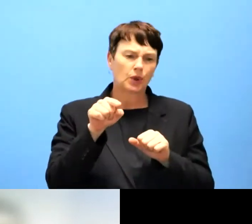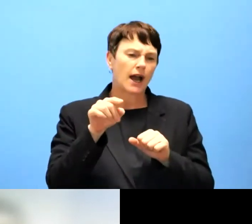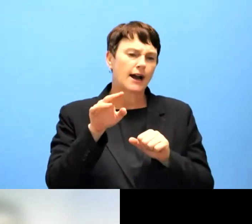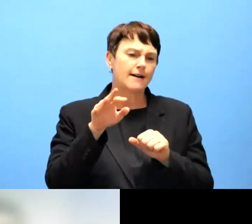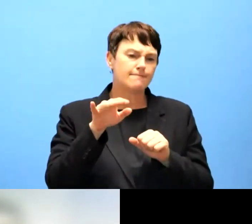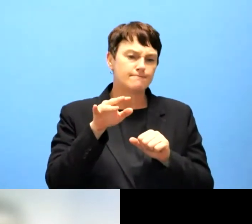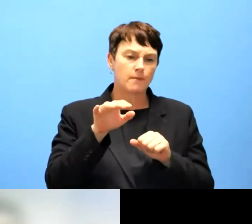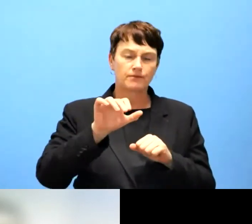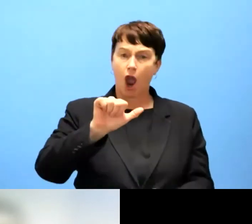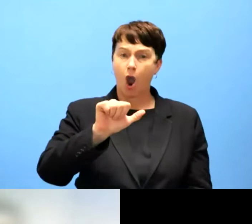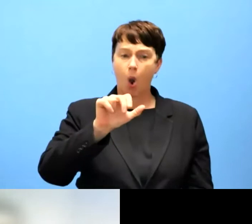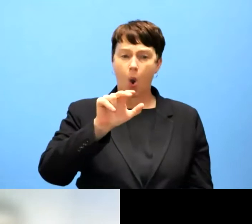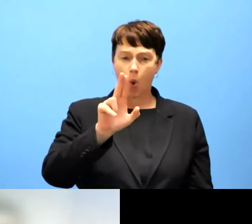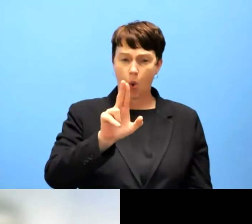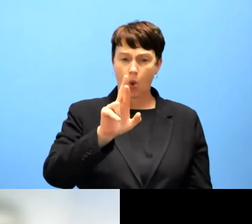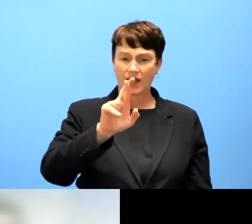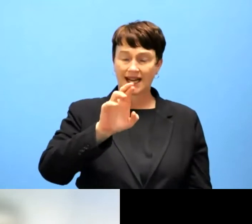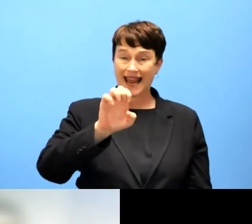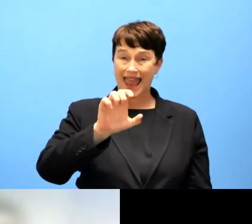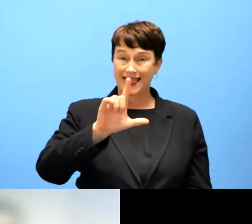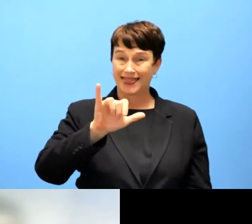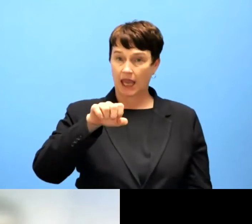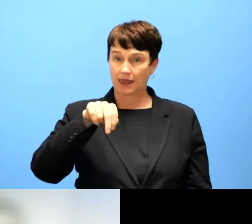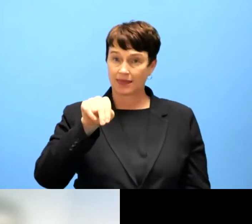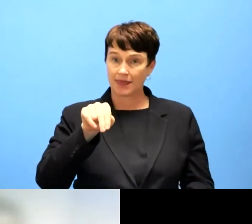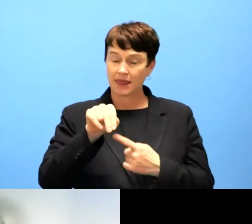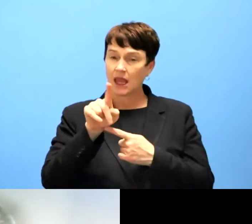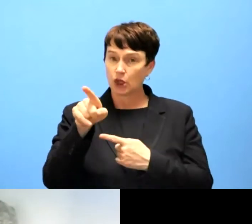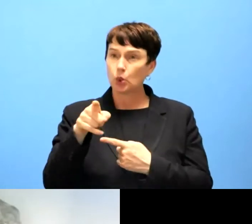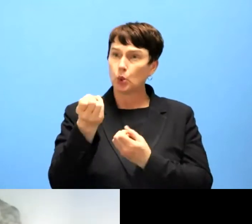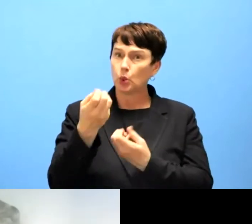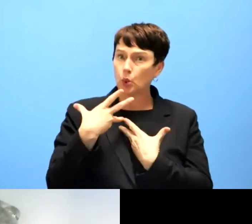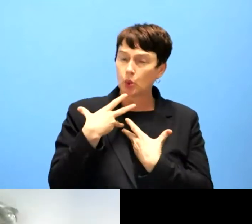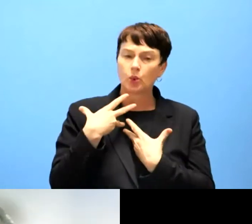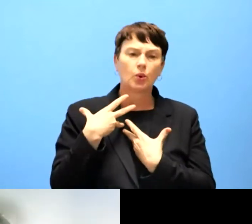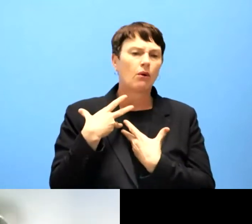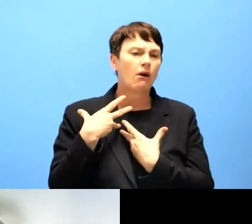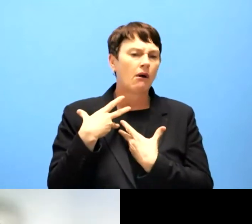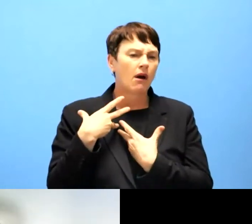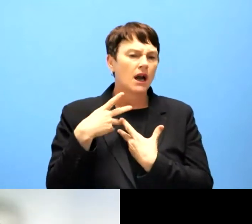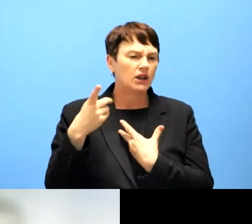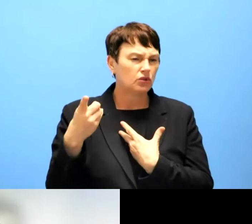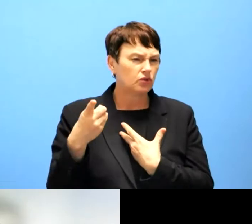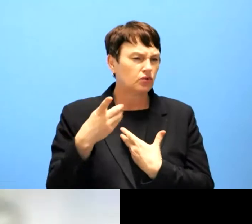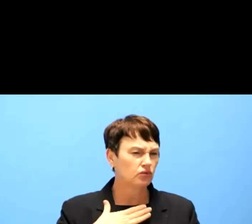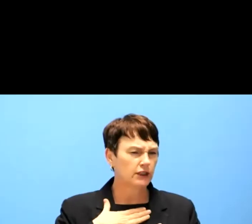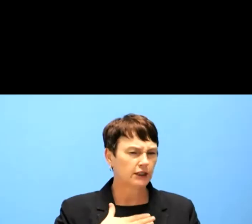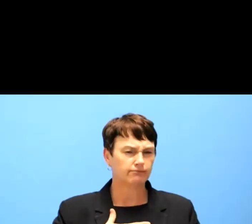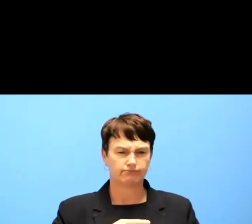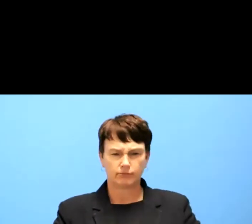testers in how to use the standard. So how do you envision that? Something similar to what WCAG has, or do you see something else